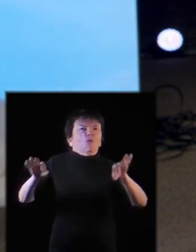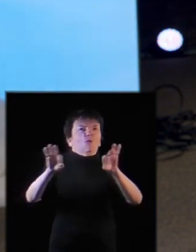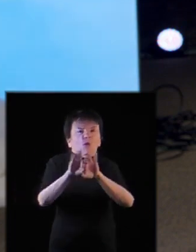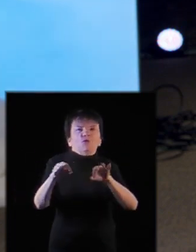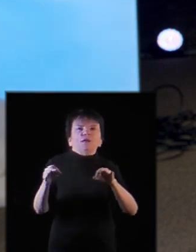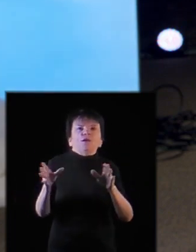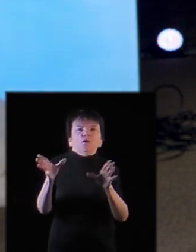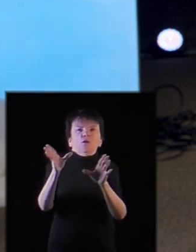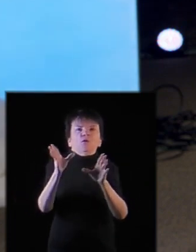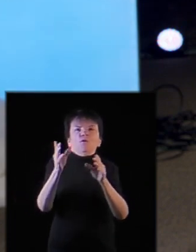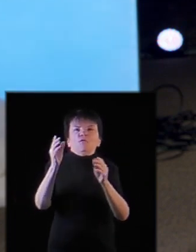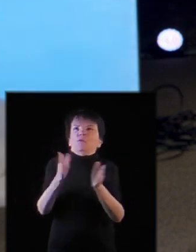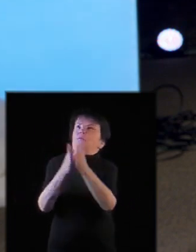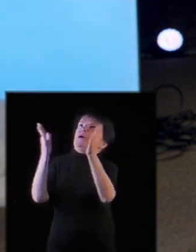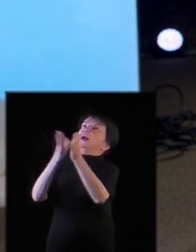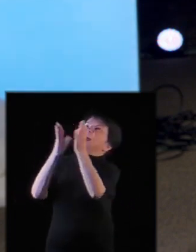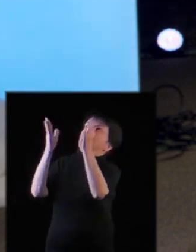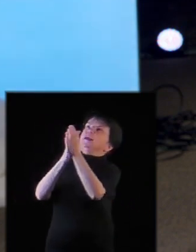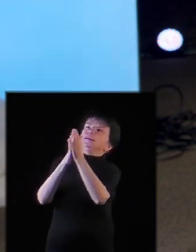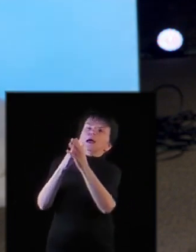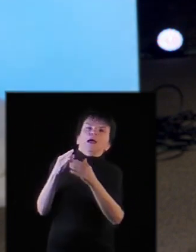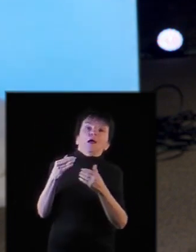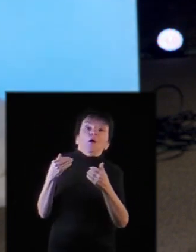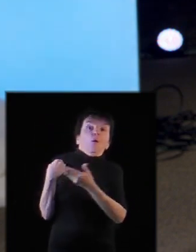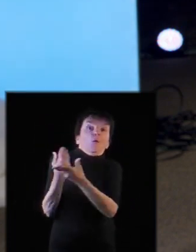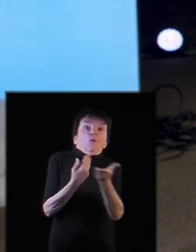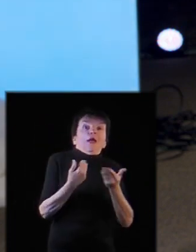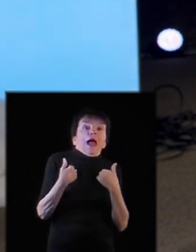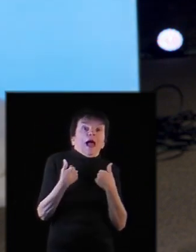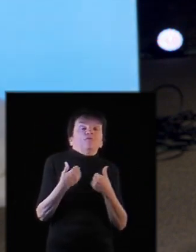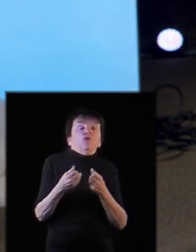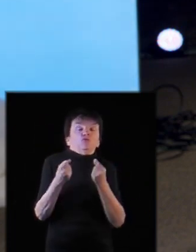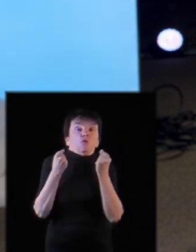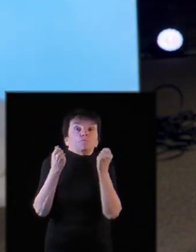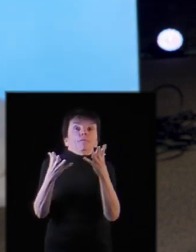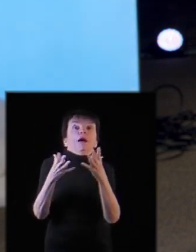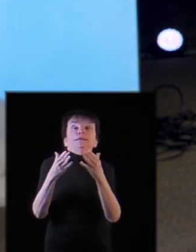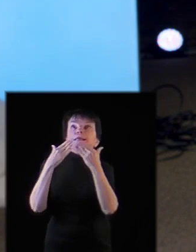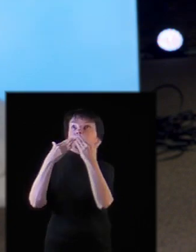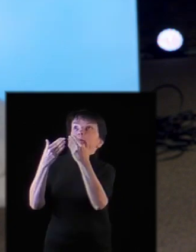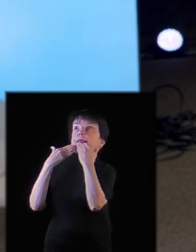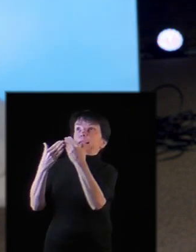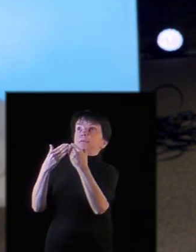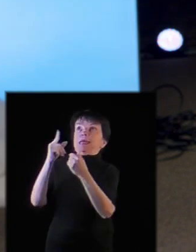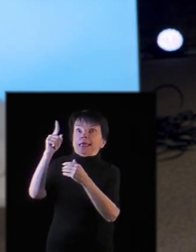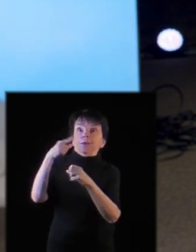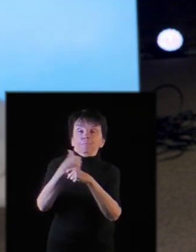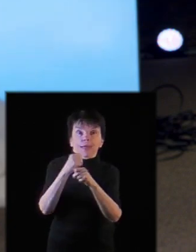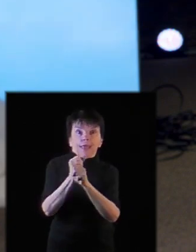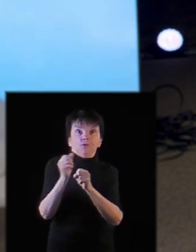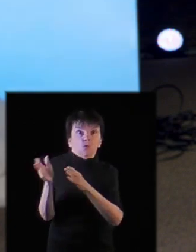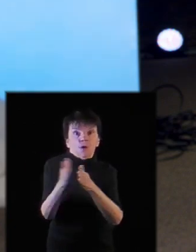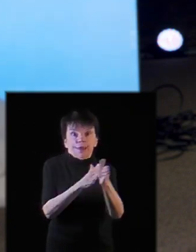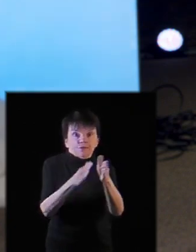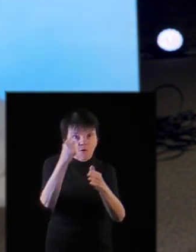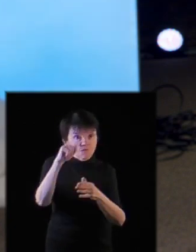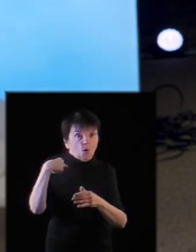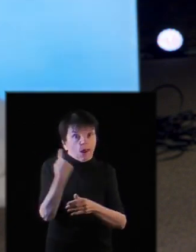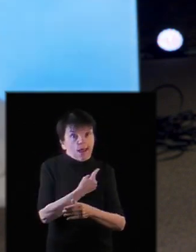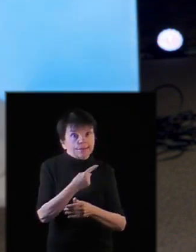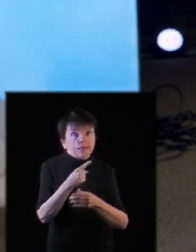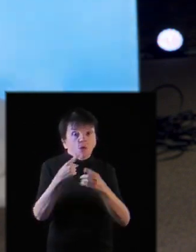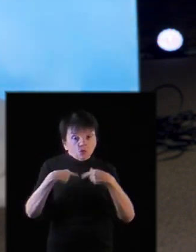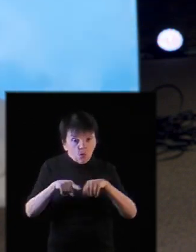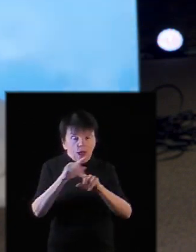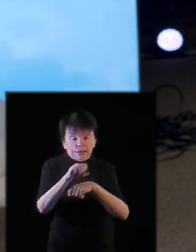there are so many things to give thanks to God for. God has made a way throughout this entire year. And I want to remind you, church,